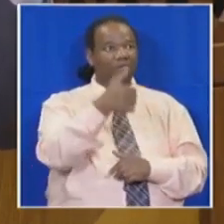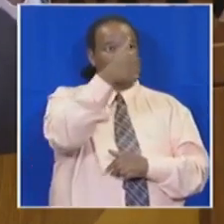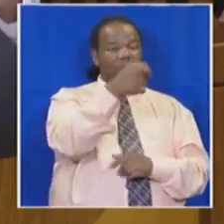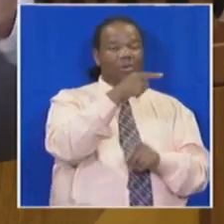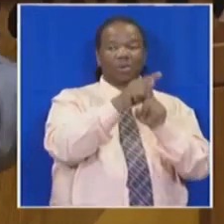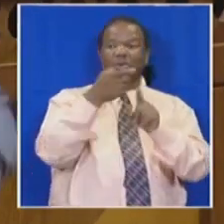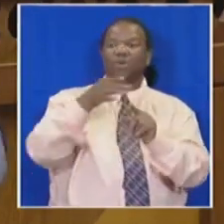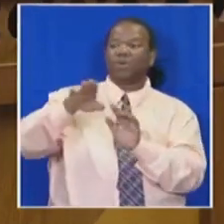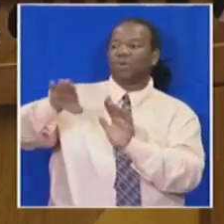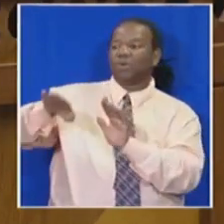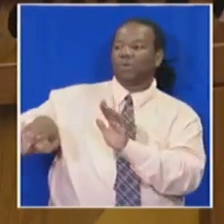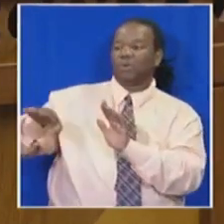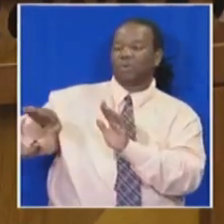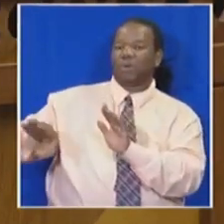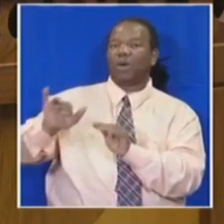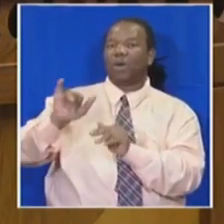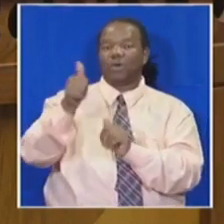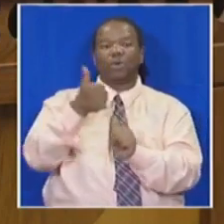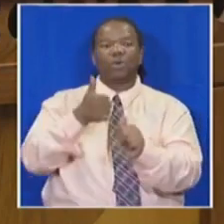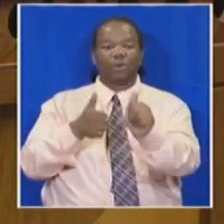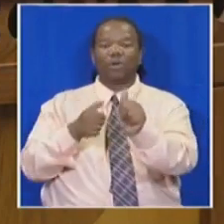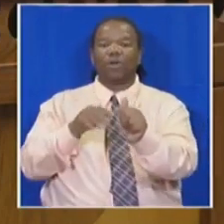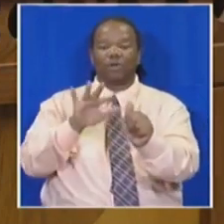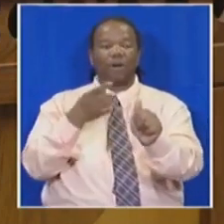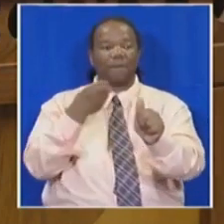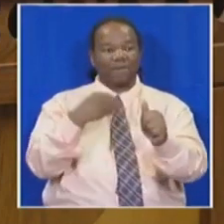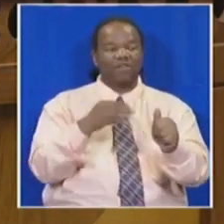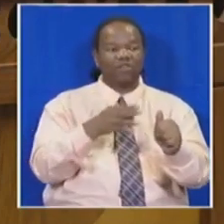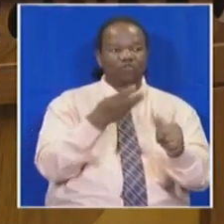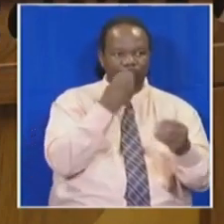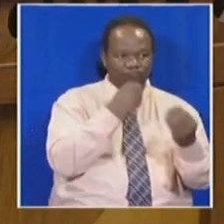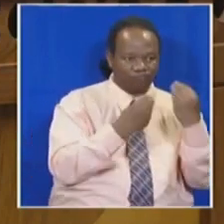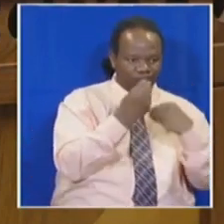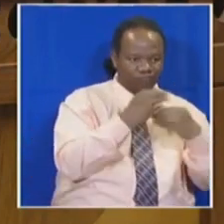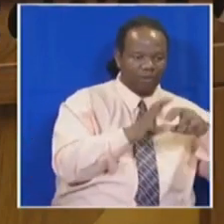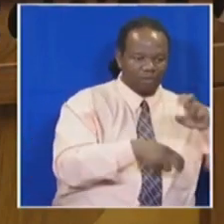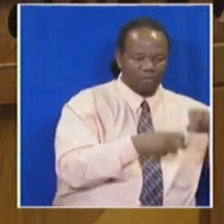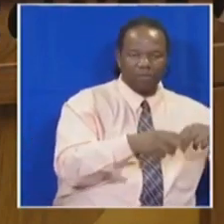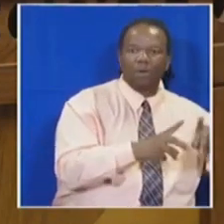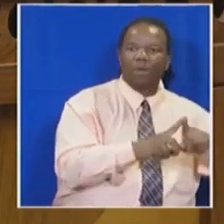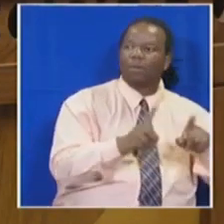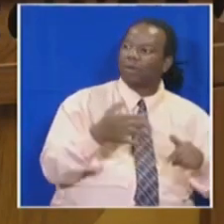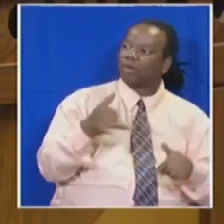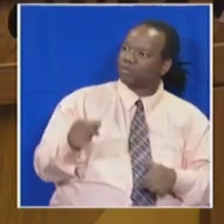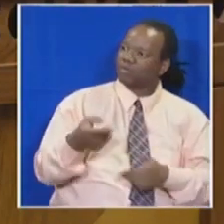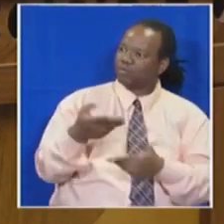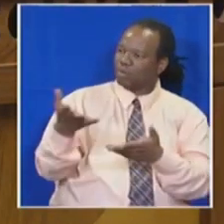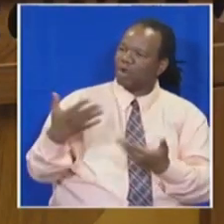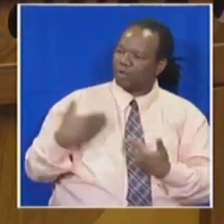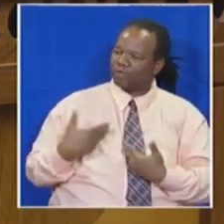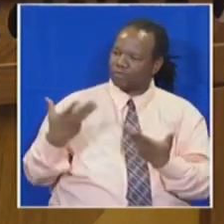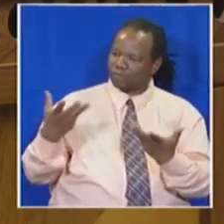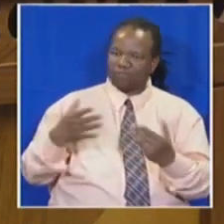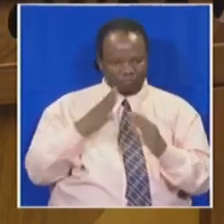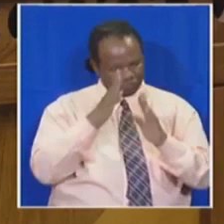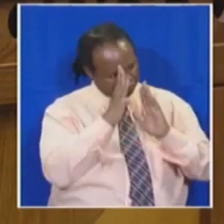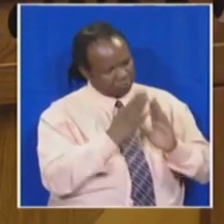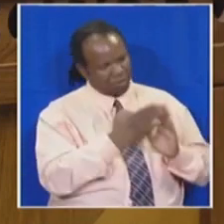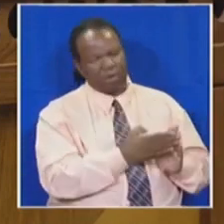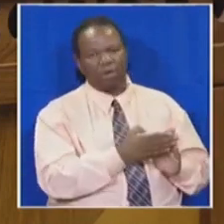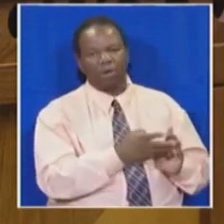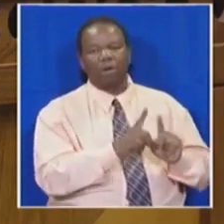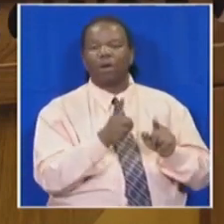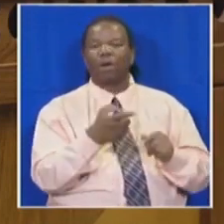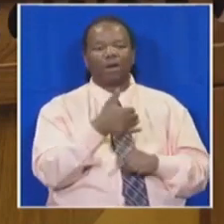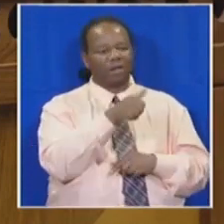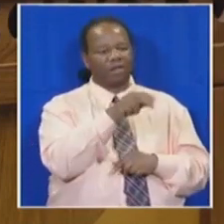of the line. We're still eating. And remember, you owe us forever. The ANC is not on the side of the